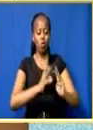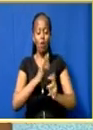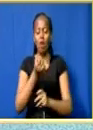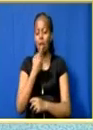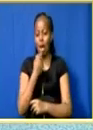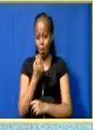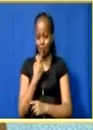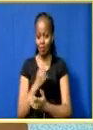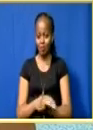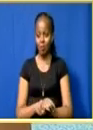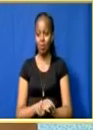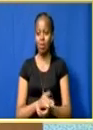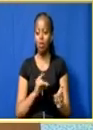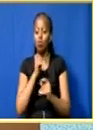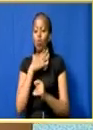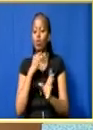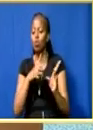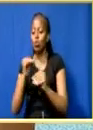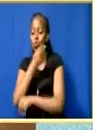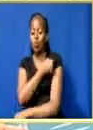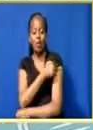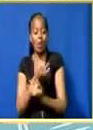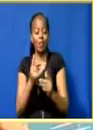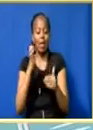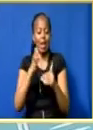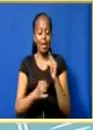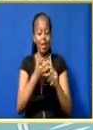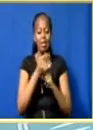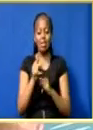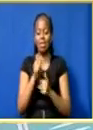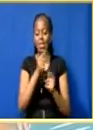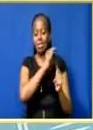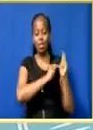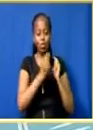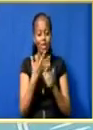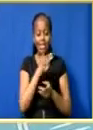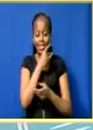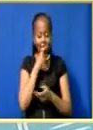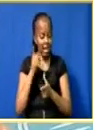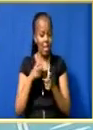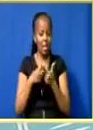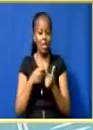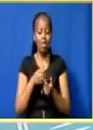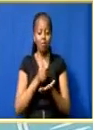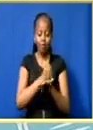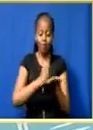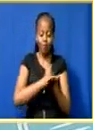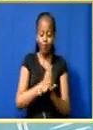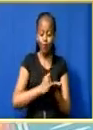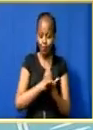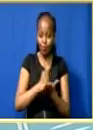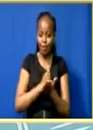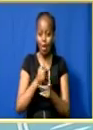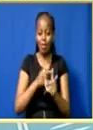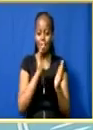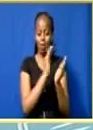herbs. They don't want to go to hospital. So they end up getting these things, drying them, and then crushing them, and